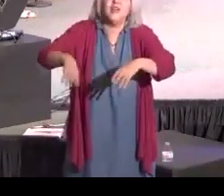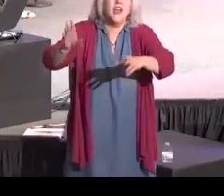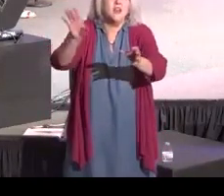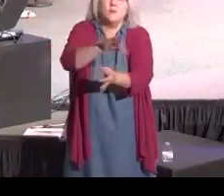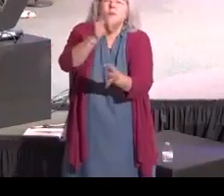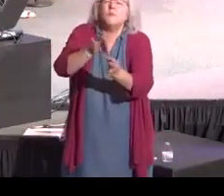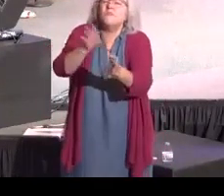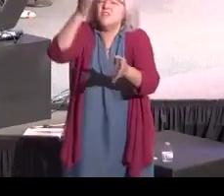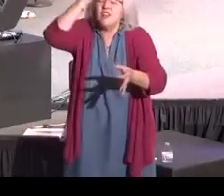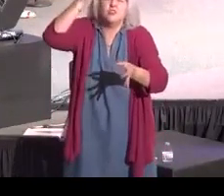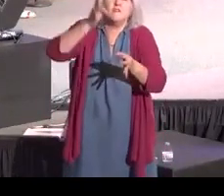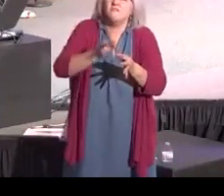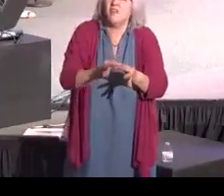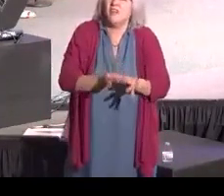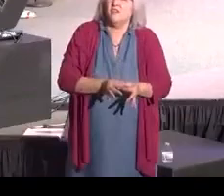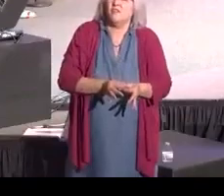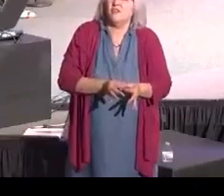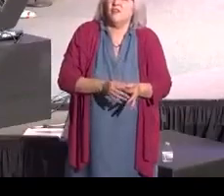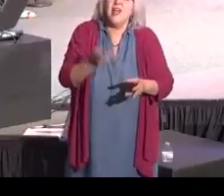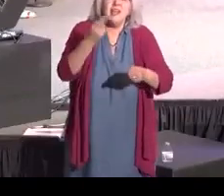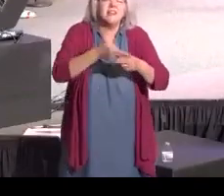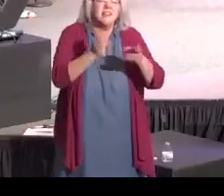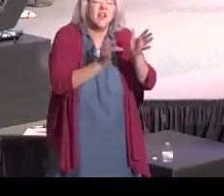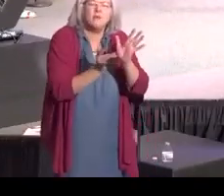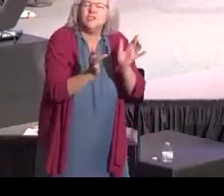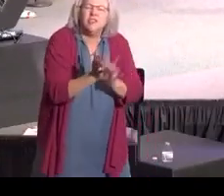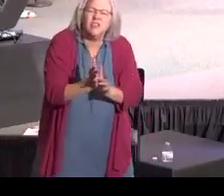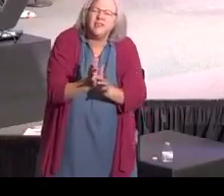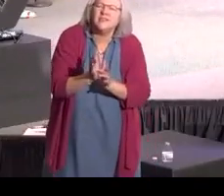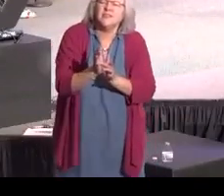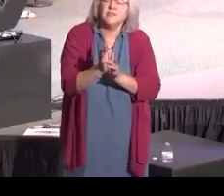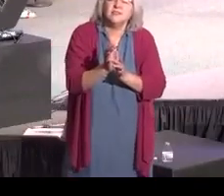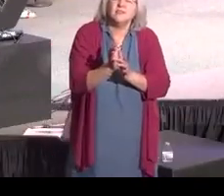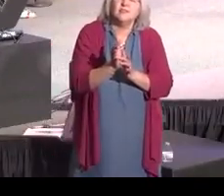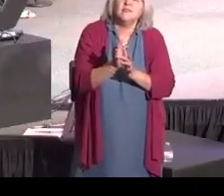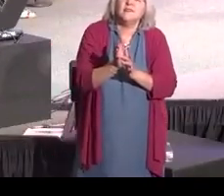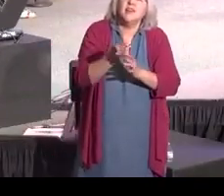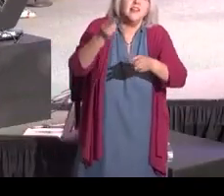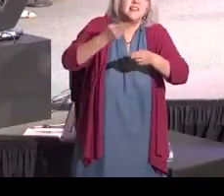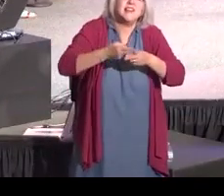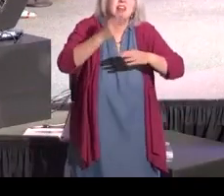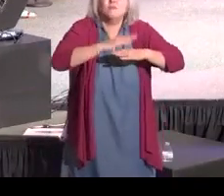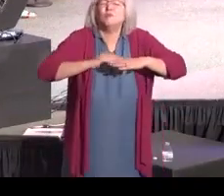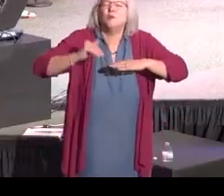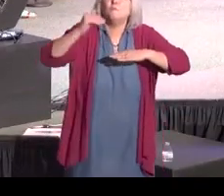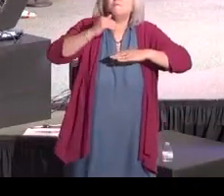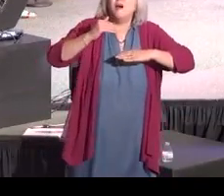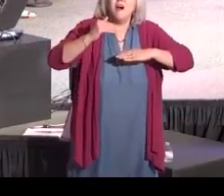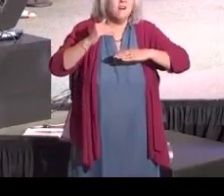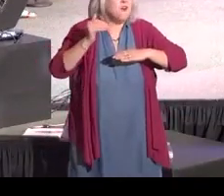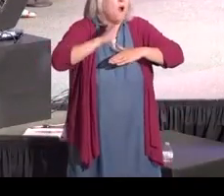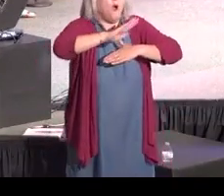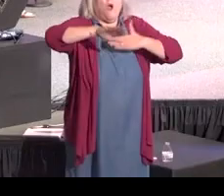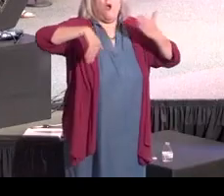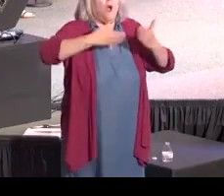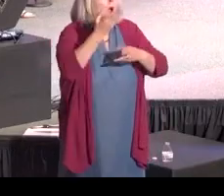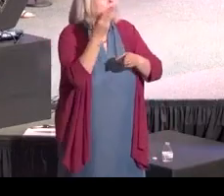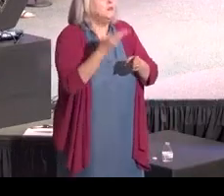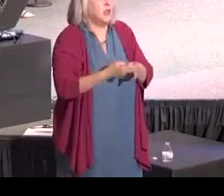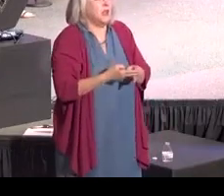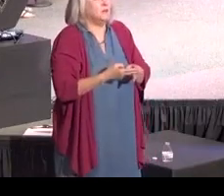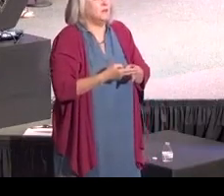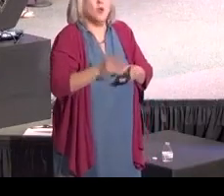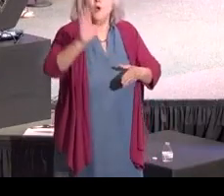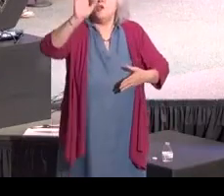faith. That the name of Jesus, the name that is above every other name, that name may